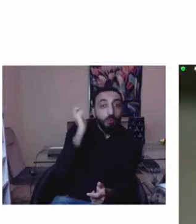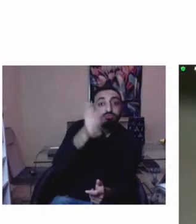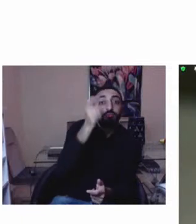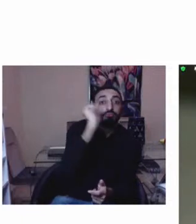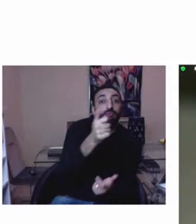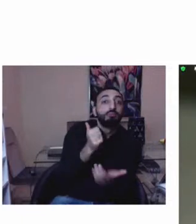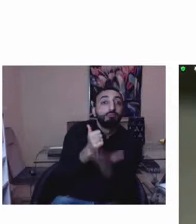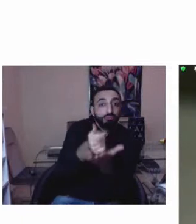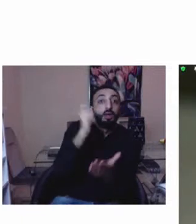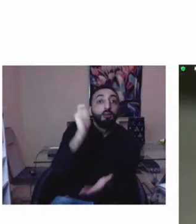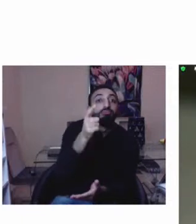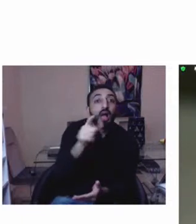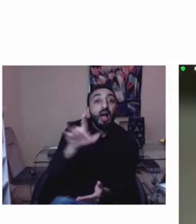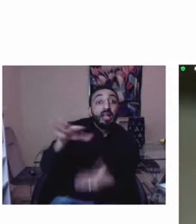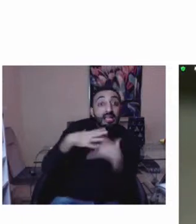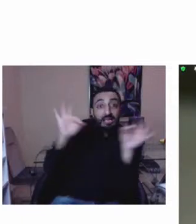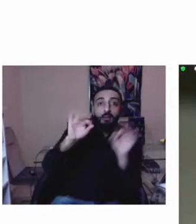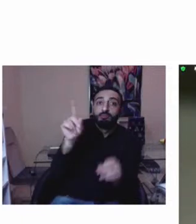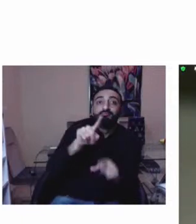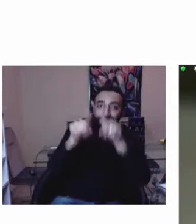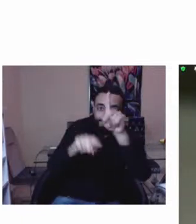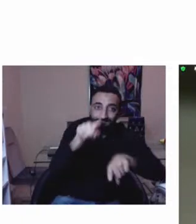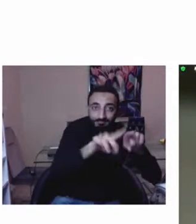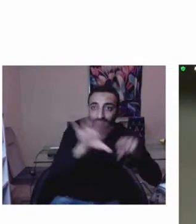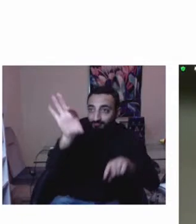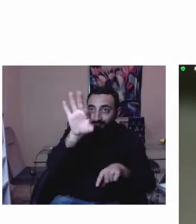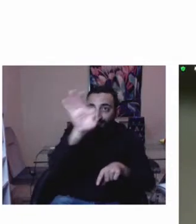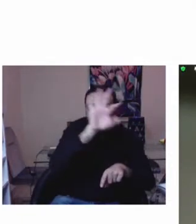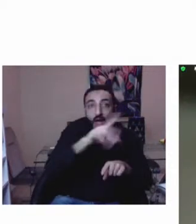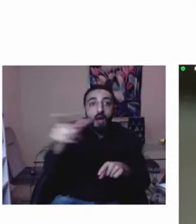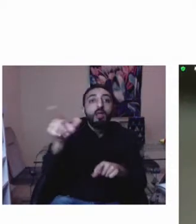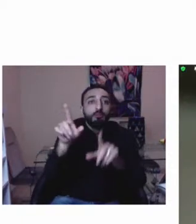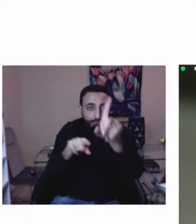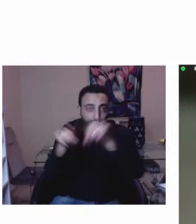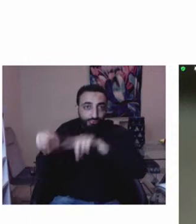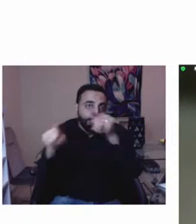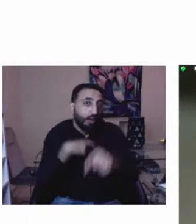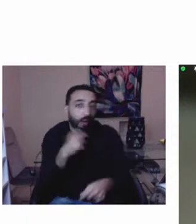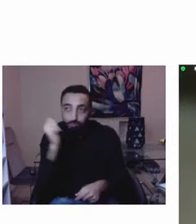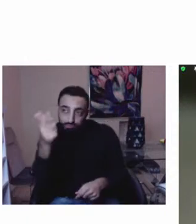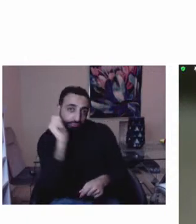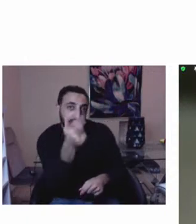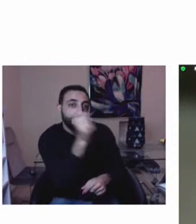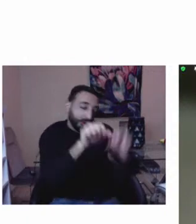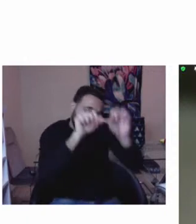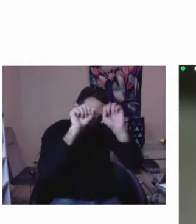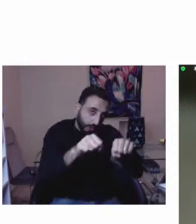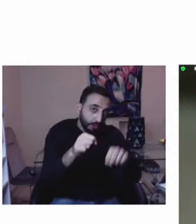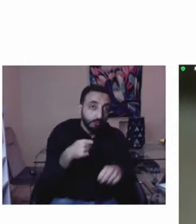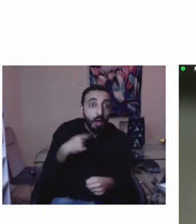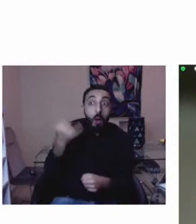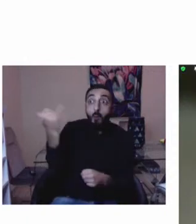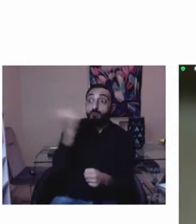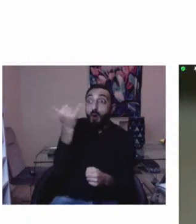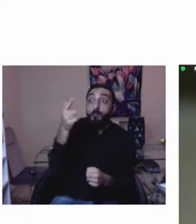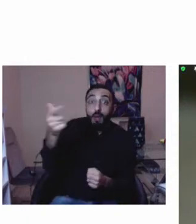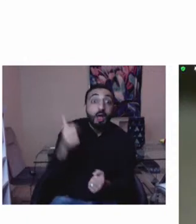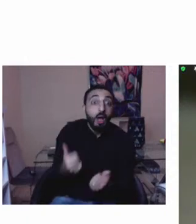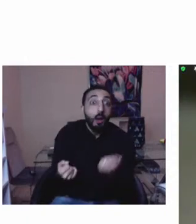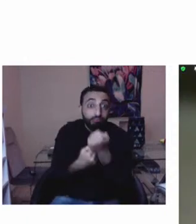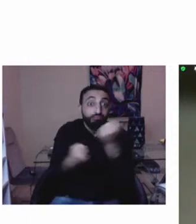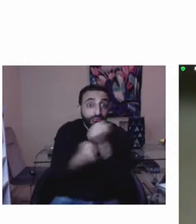intermediary model is also a way for donors to channel funds through already established civil society